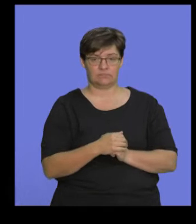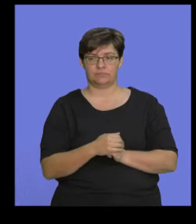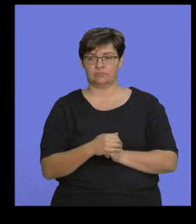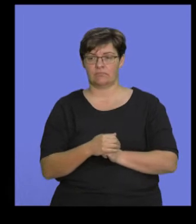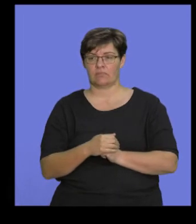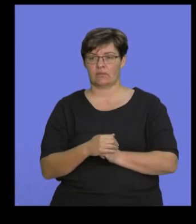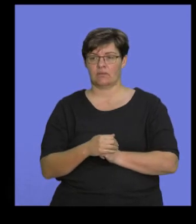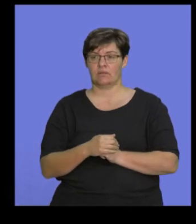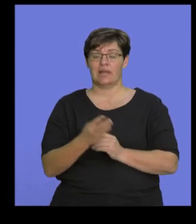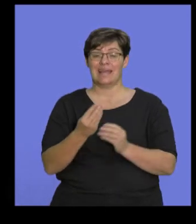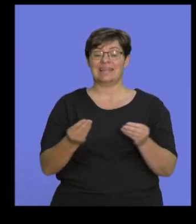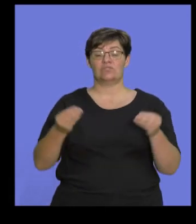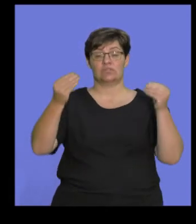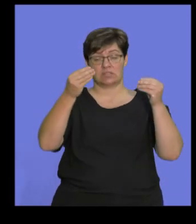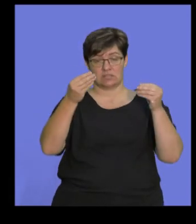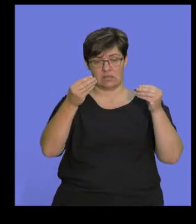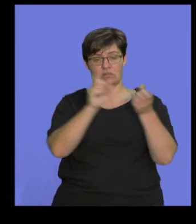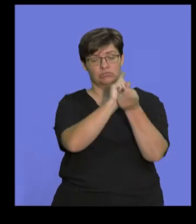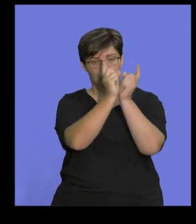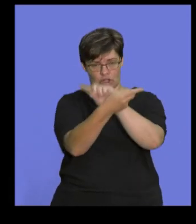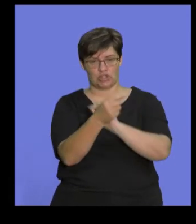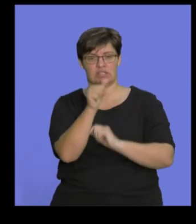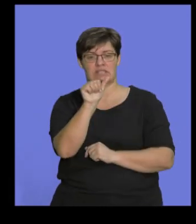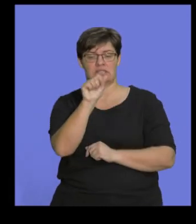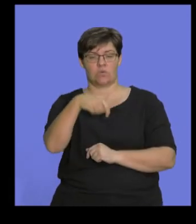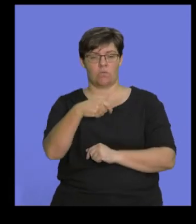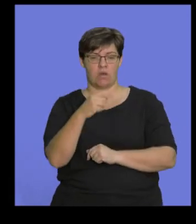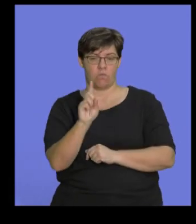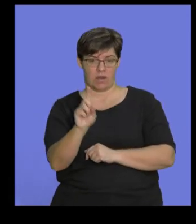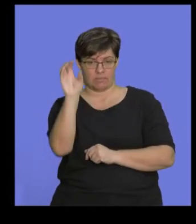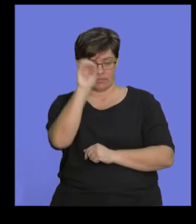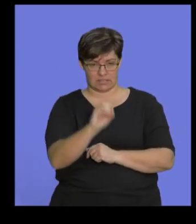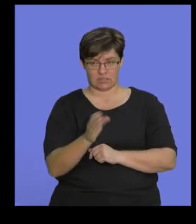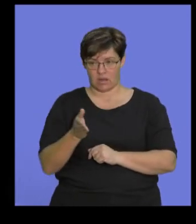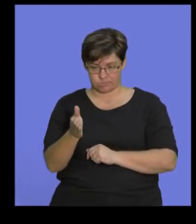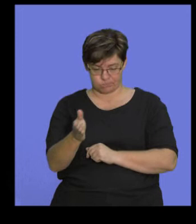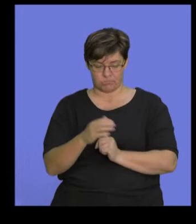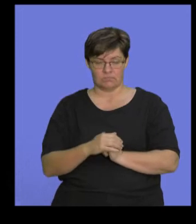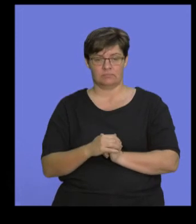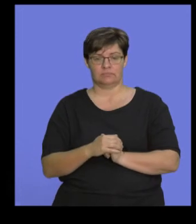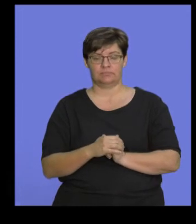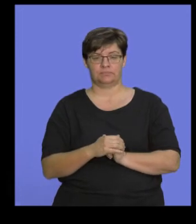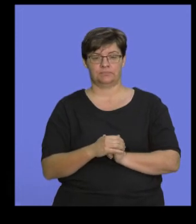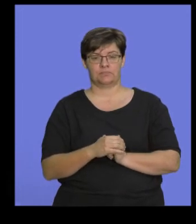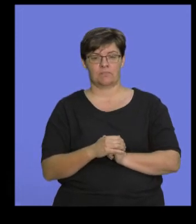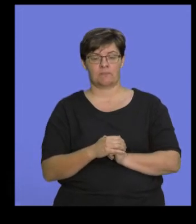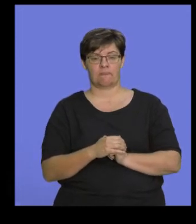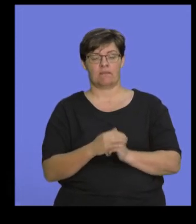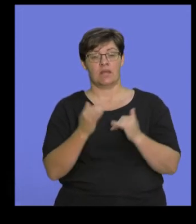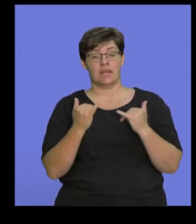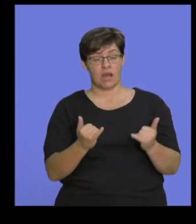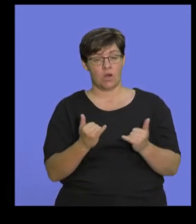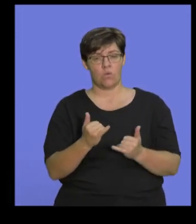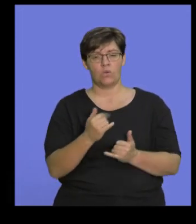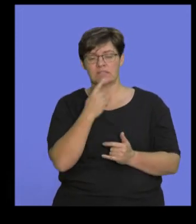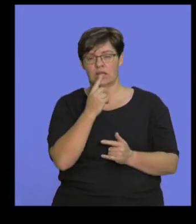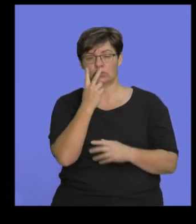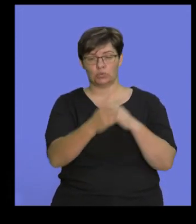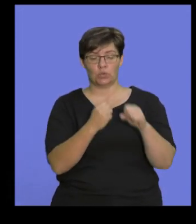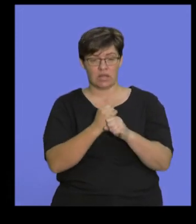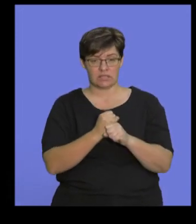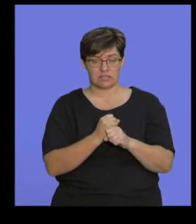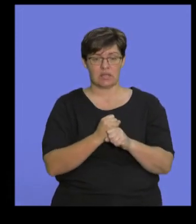The interest actually changed to 6.1%, which we did include. Now they're saying after 2 years, she